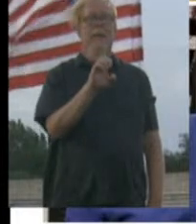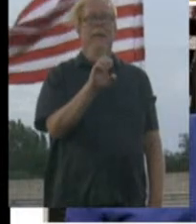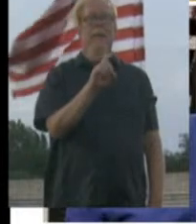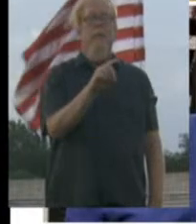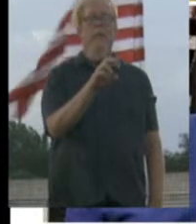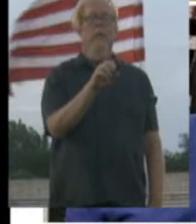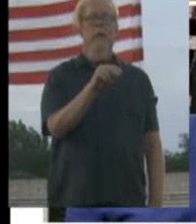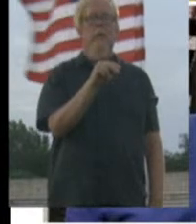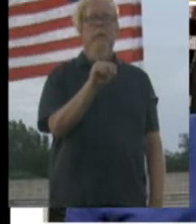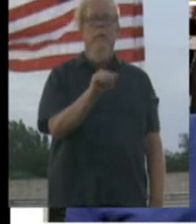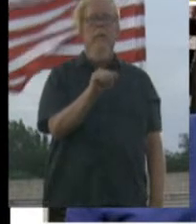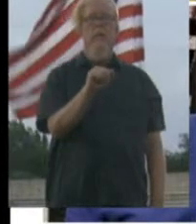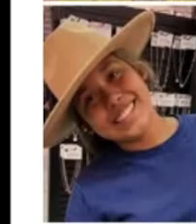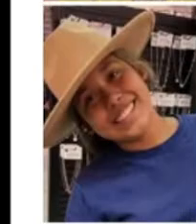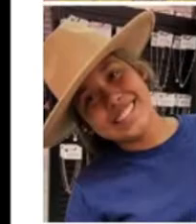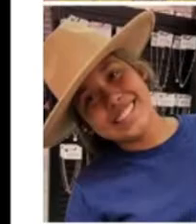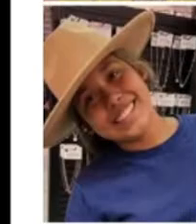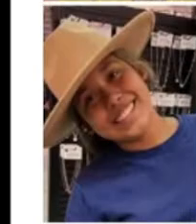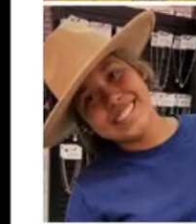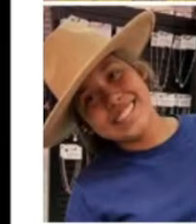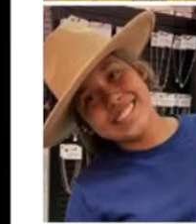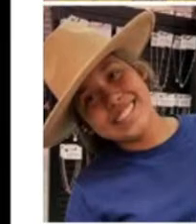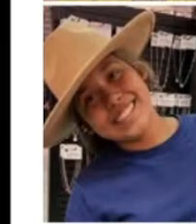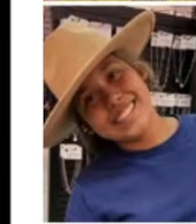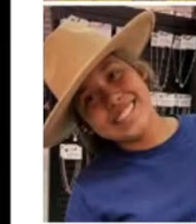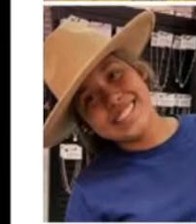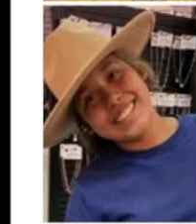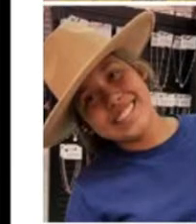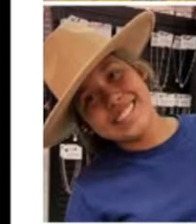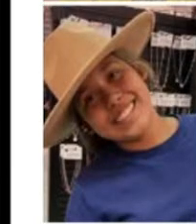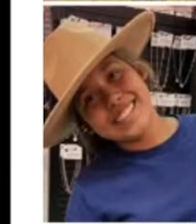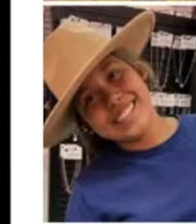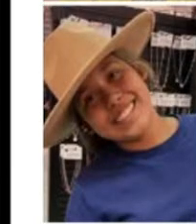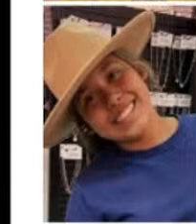Torres, Annamel